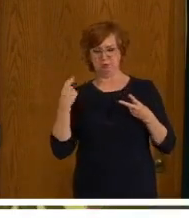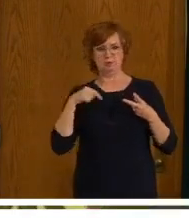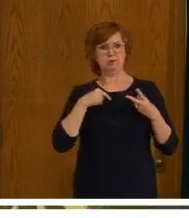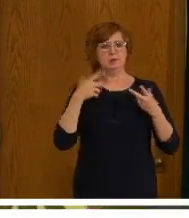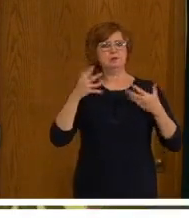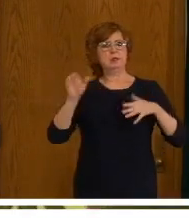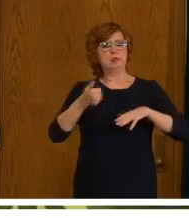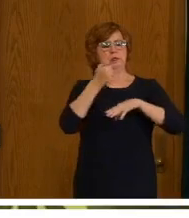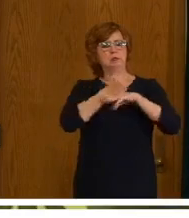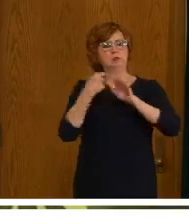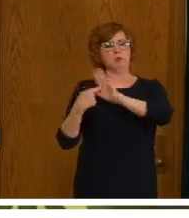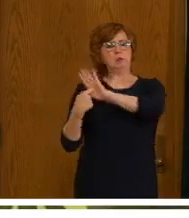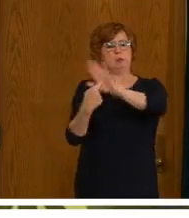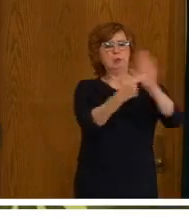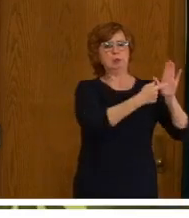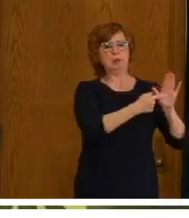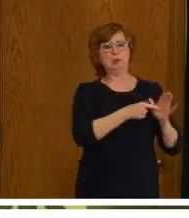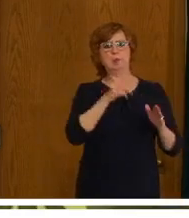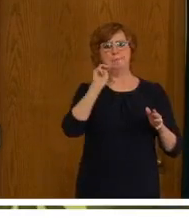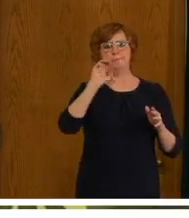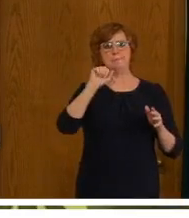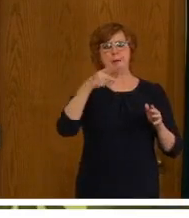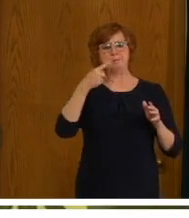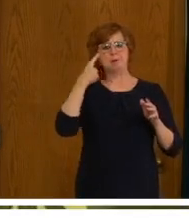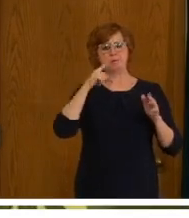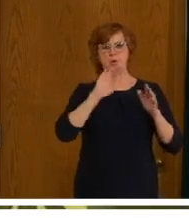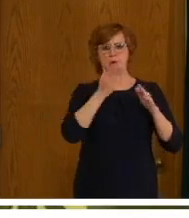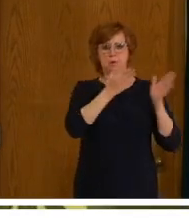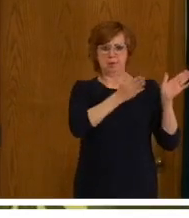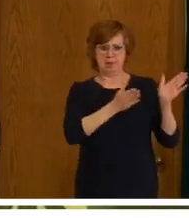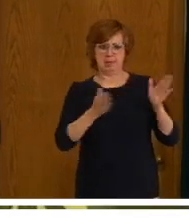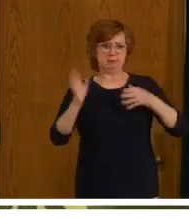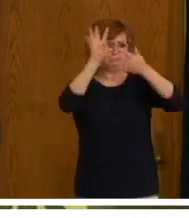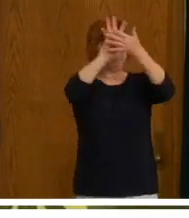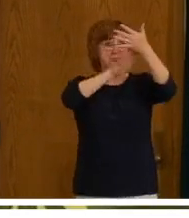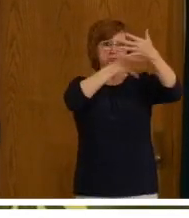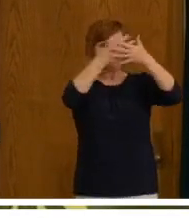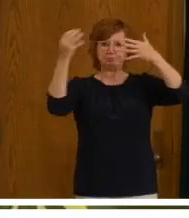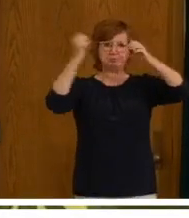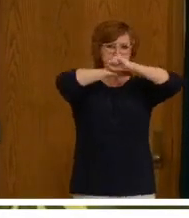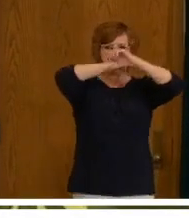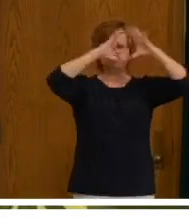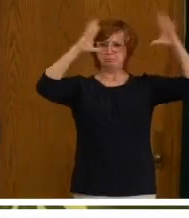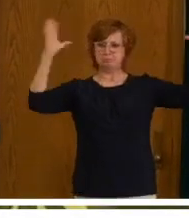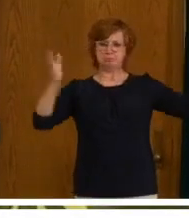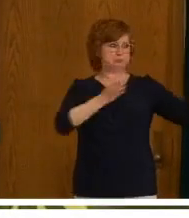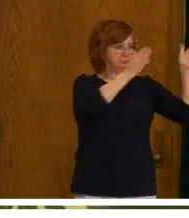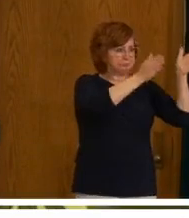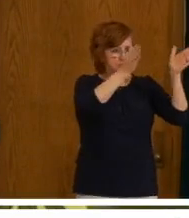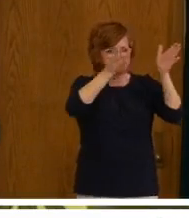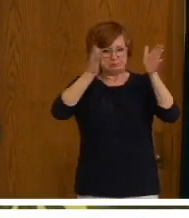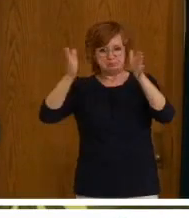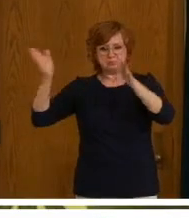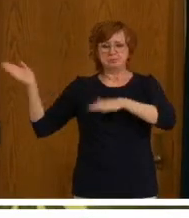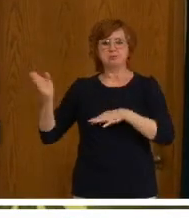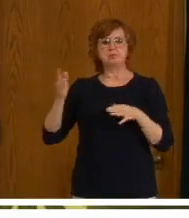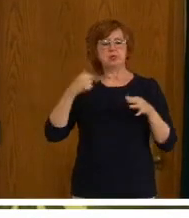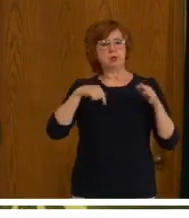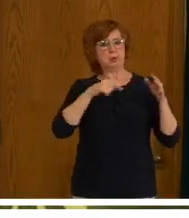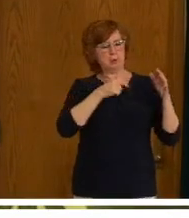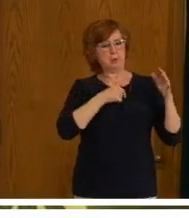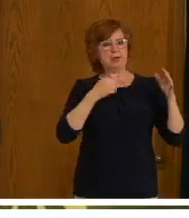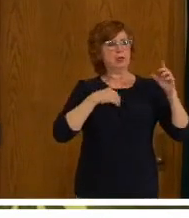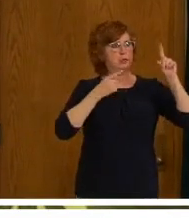roadmap, which was a 3-step plan to gradually lift the public health orders and restrictions based on reaching significant levels